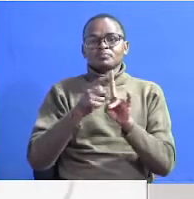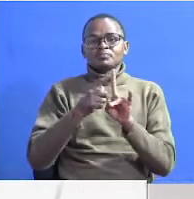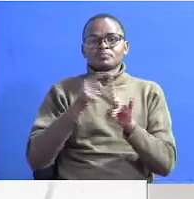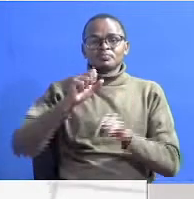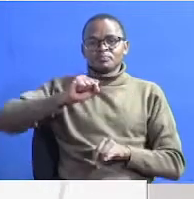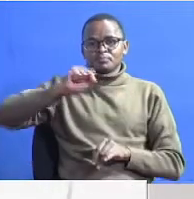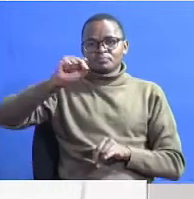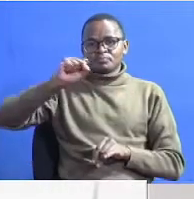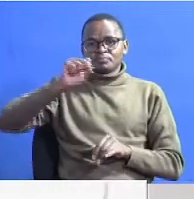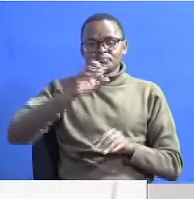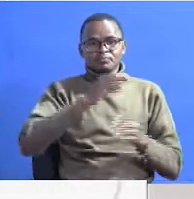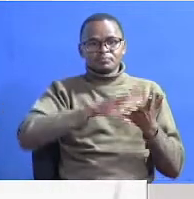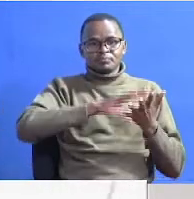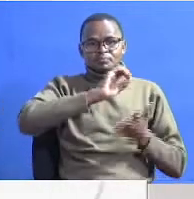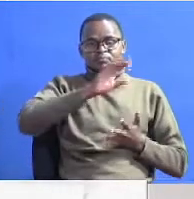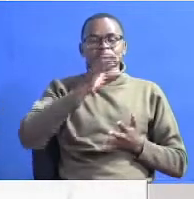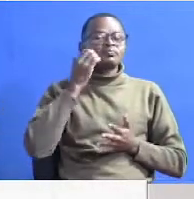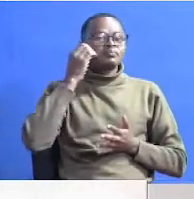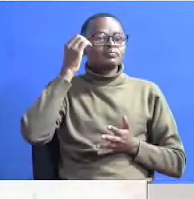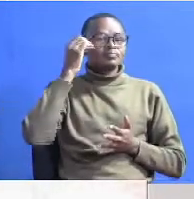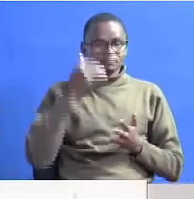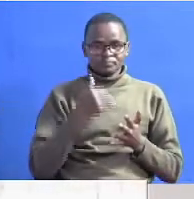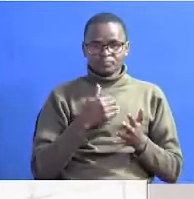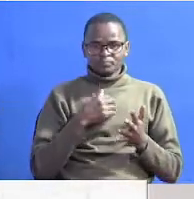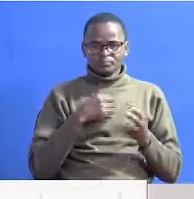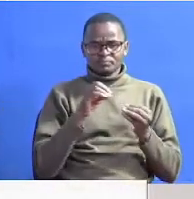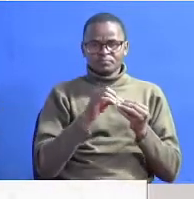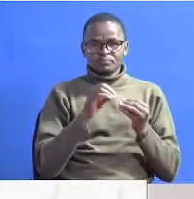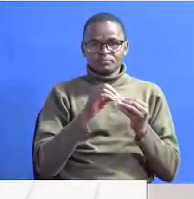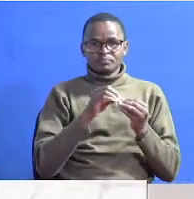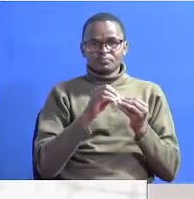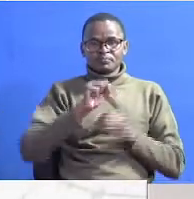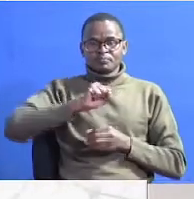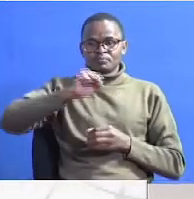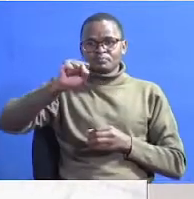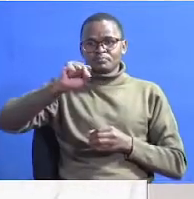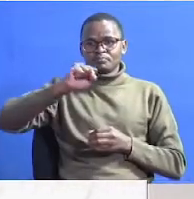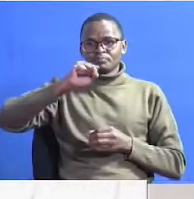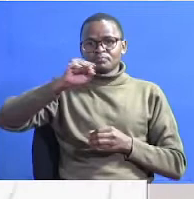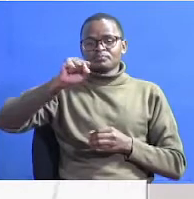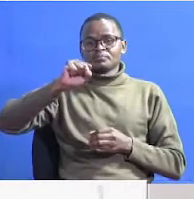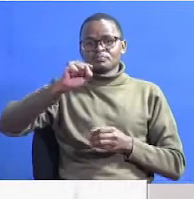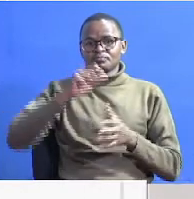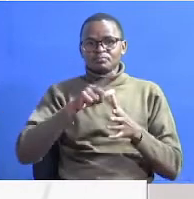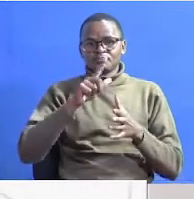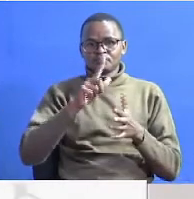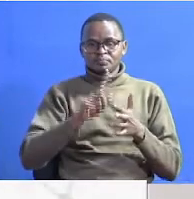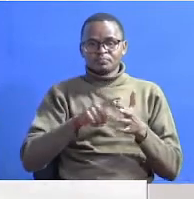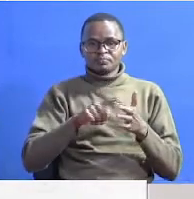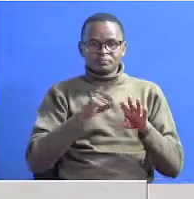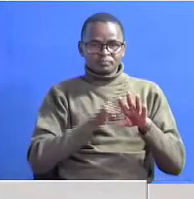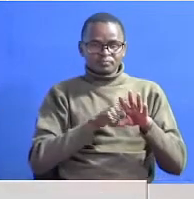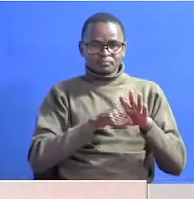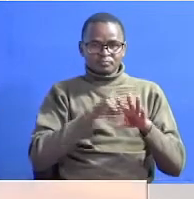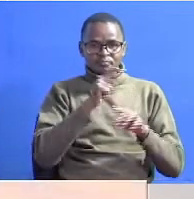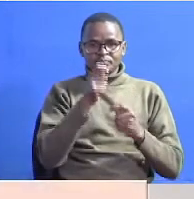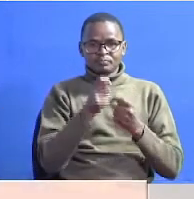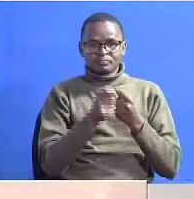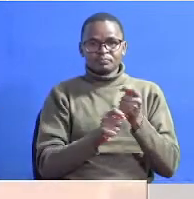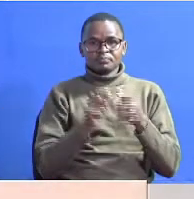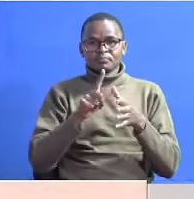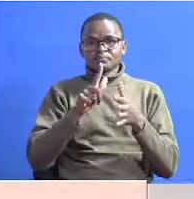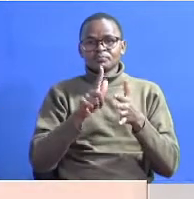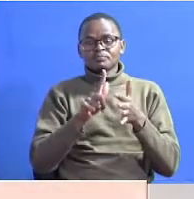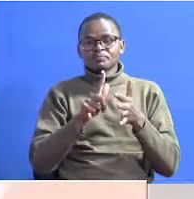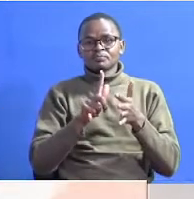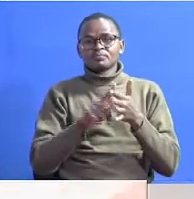politics, Raila should go home. And we have seen a number of politicians who are in the opposition, that is leaders who are allied to the Kenya